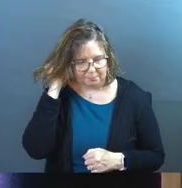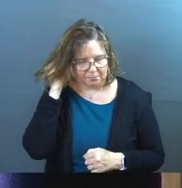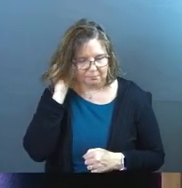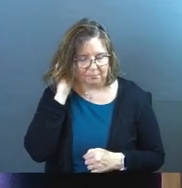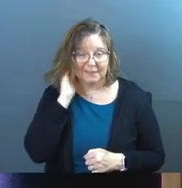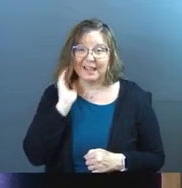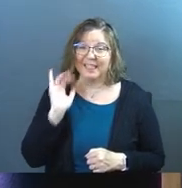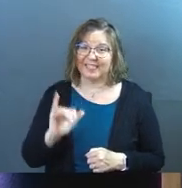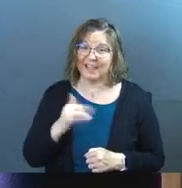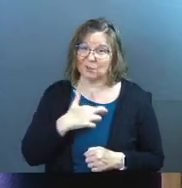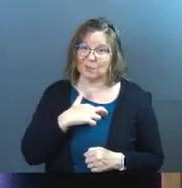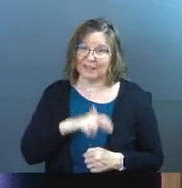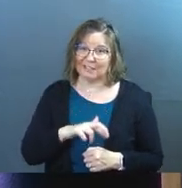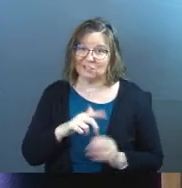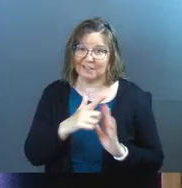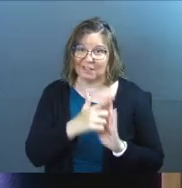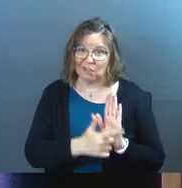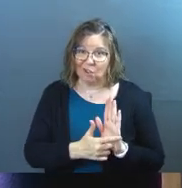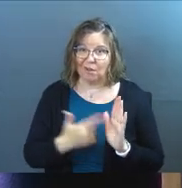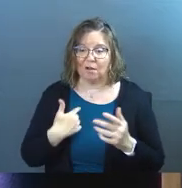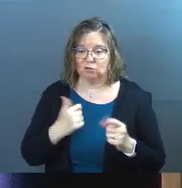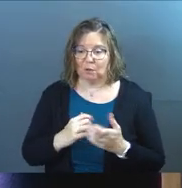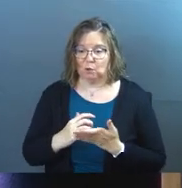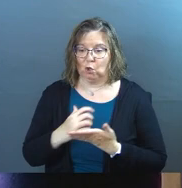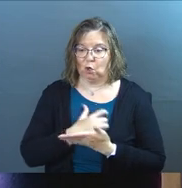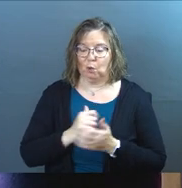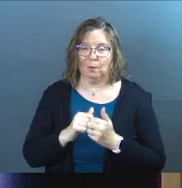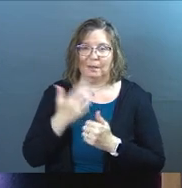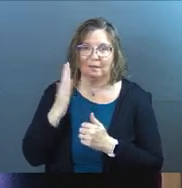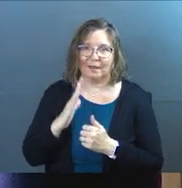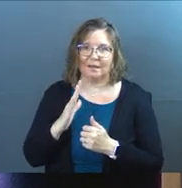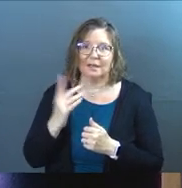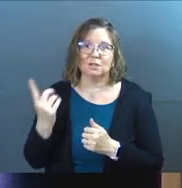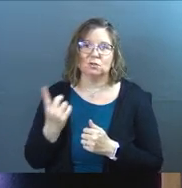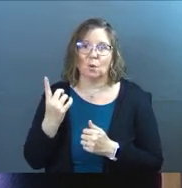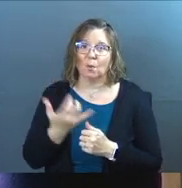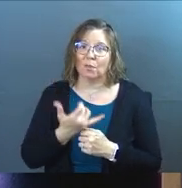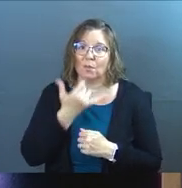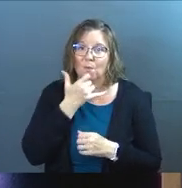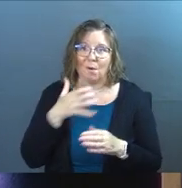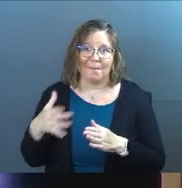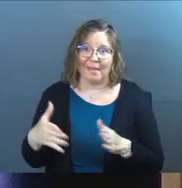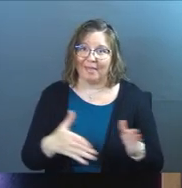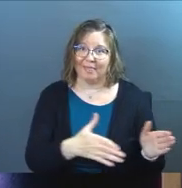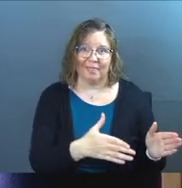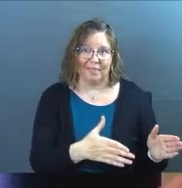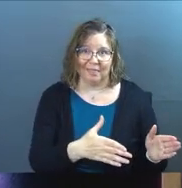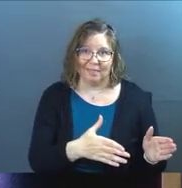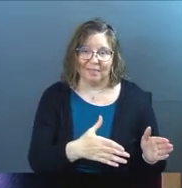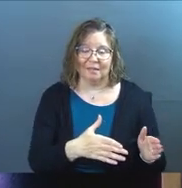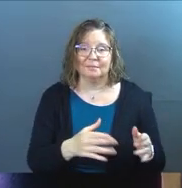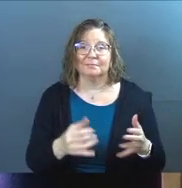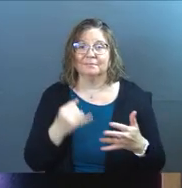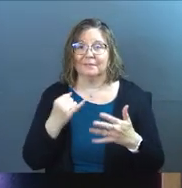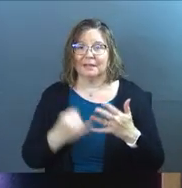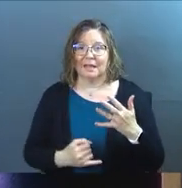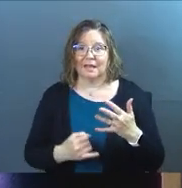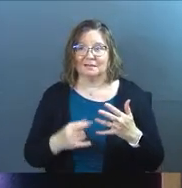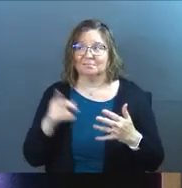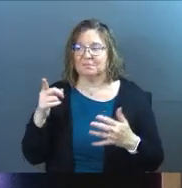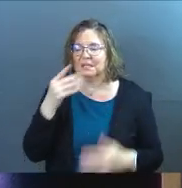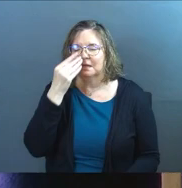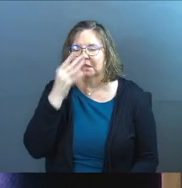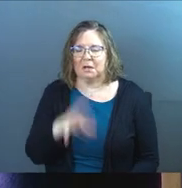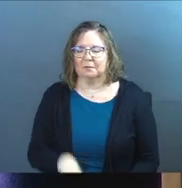guys. That's law. That's us trying to earn with God. And it's always the wrong path. And then lastly, he does not